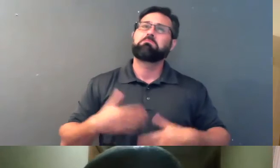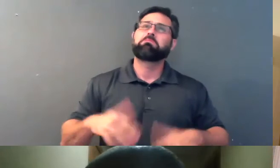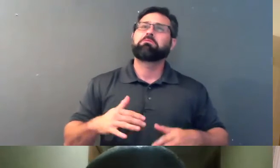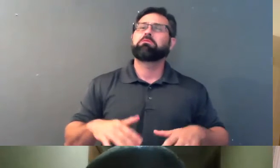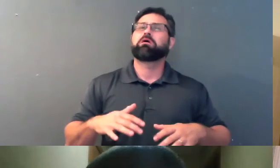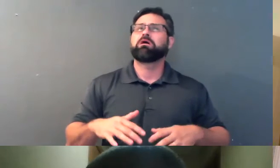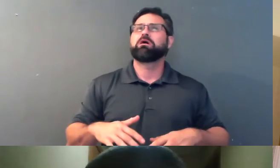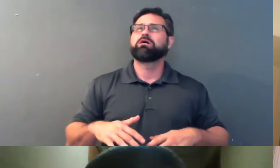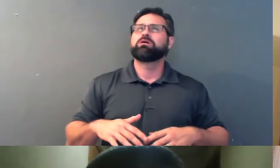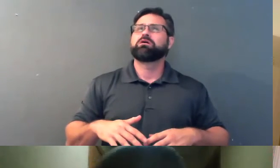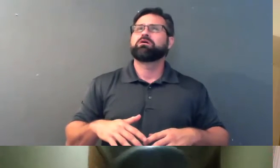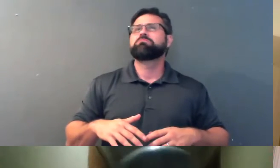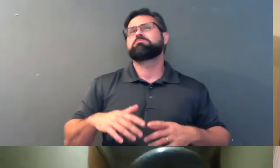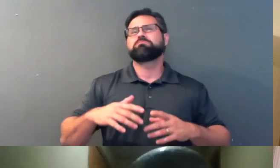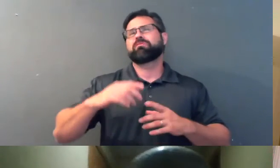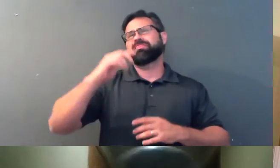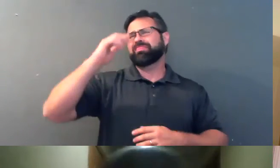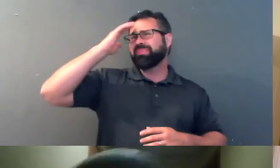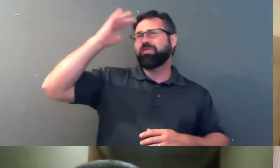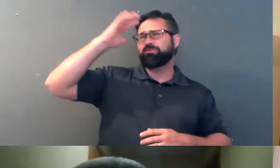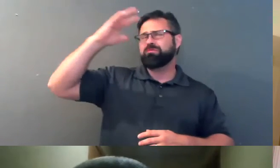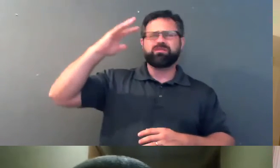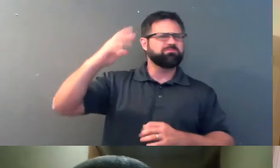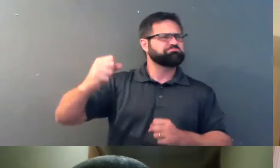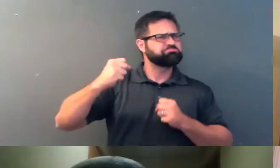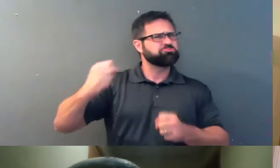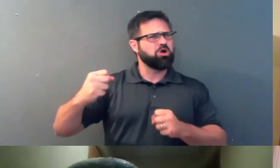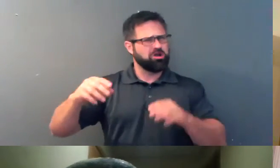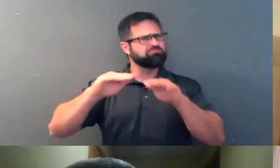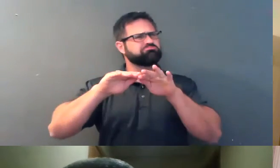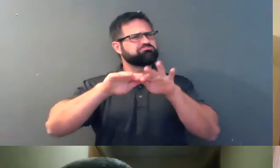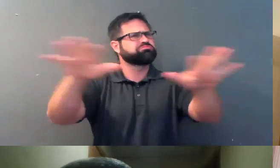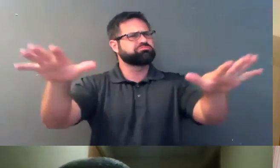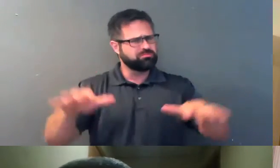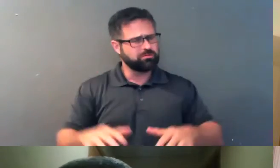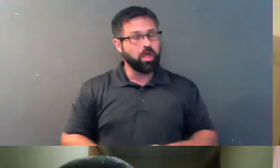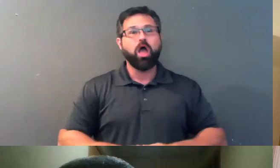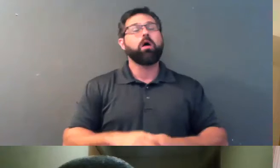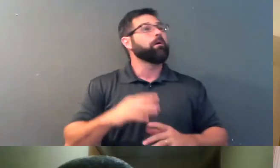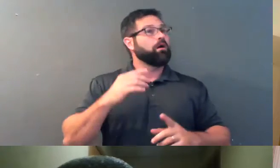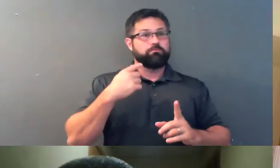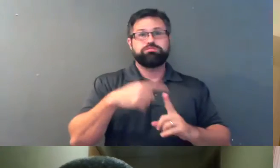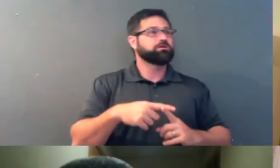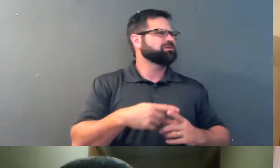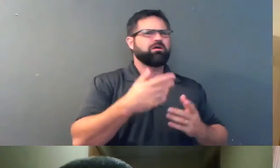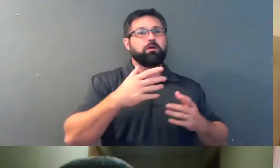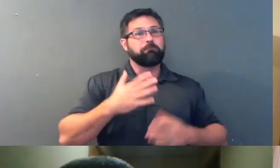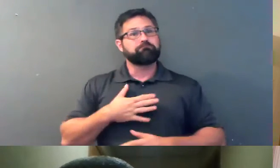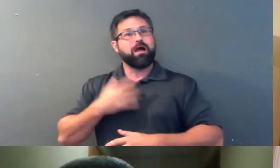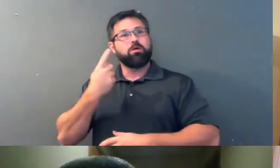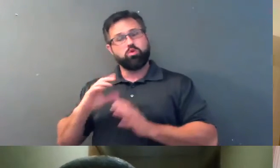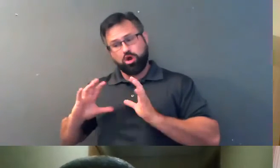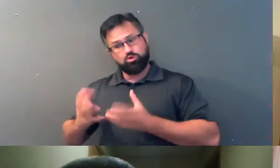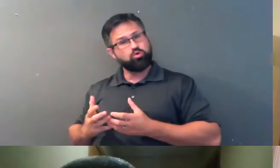deinstitutionalization process. And of course, we welcome every other civil society organization that